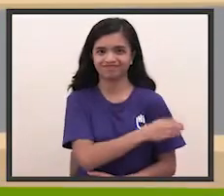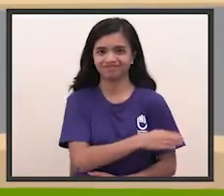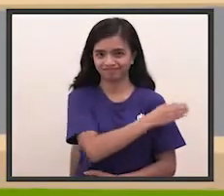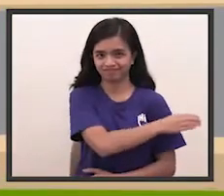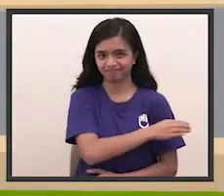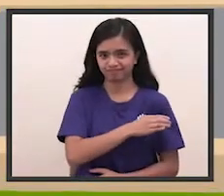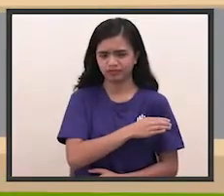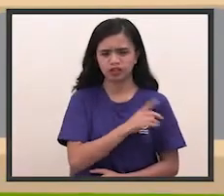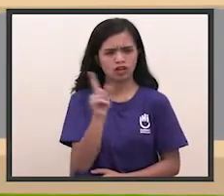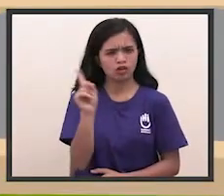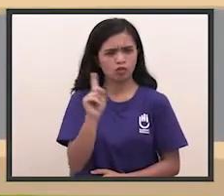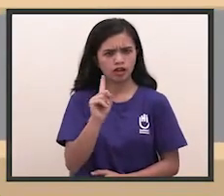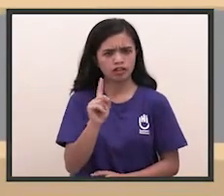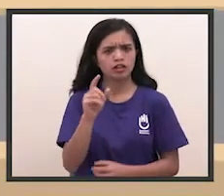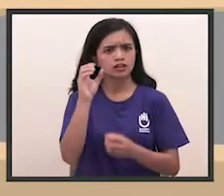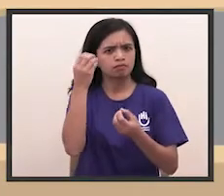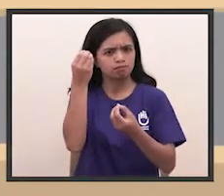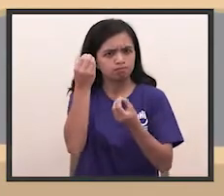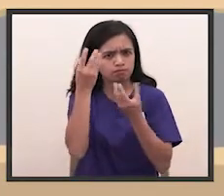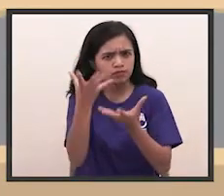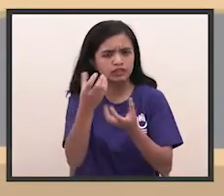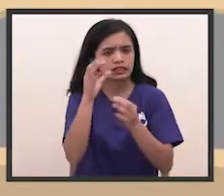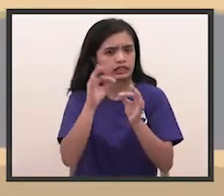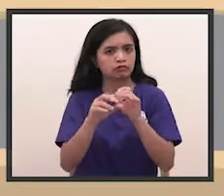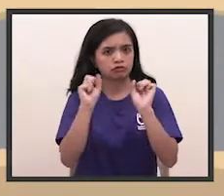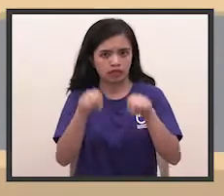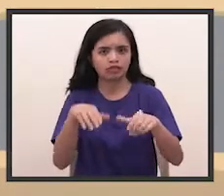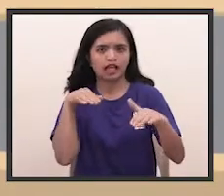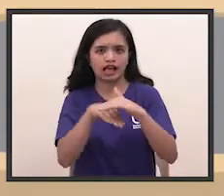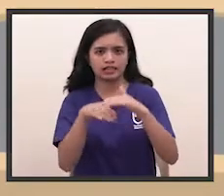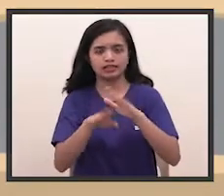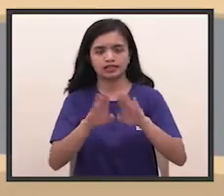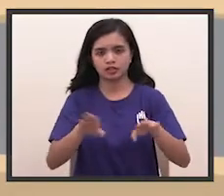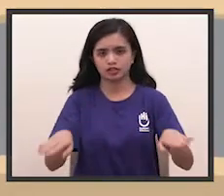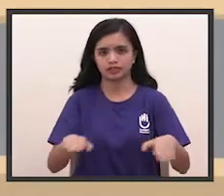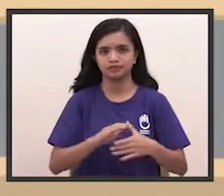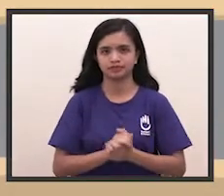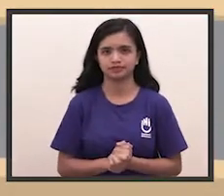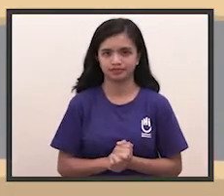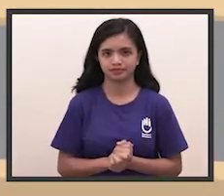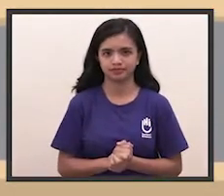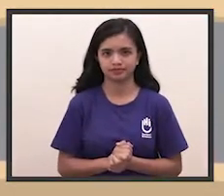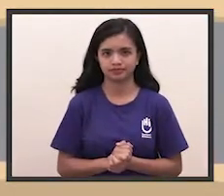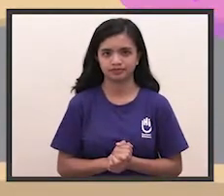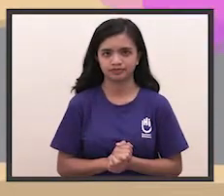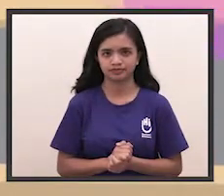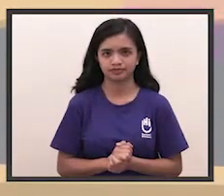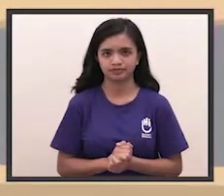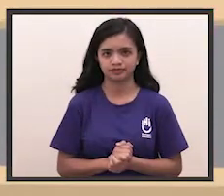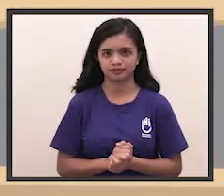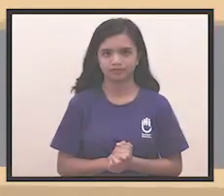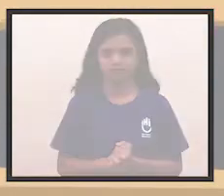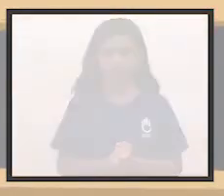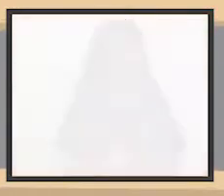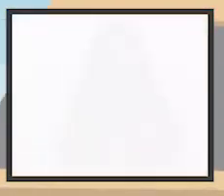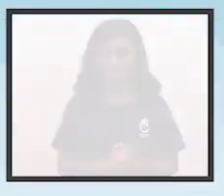and clinics to find out if they are accessible to all children.